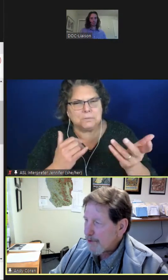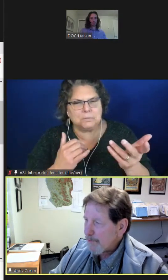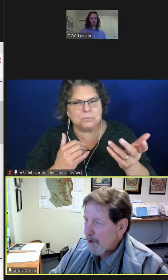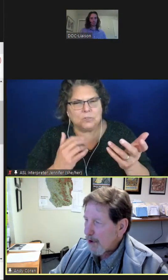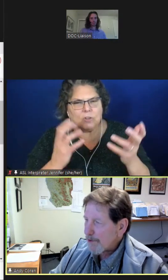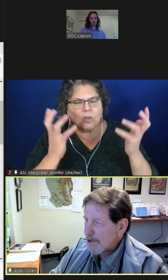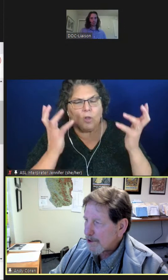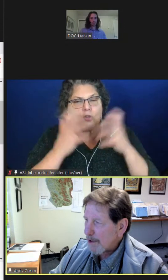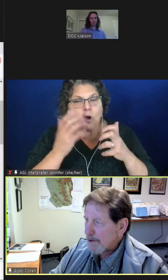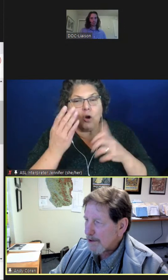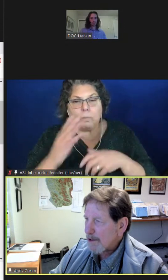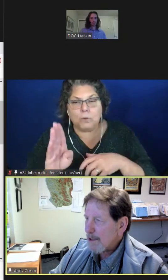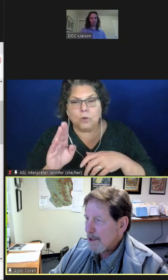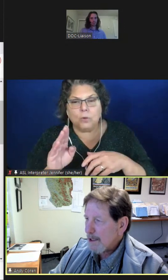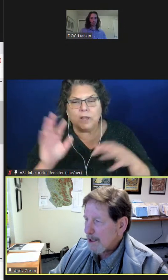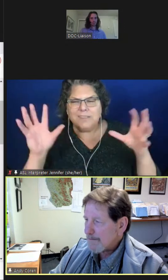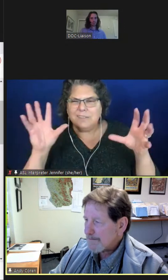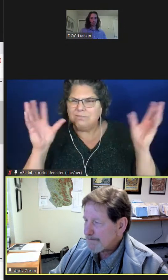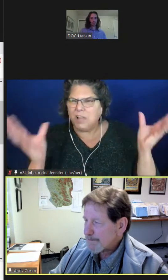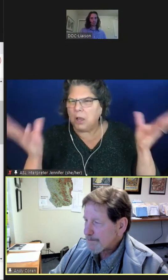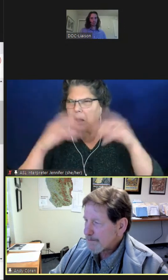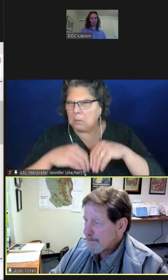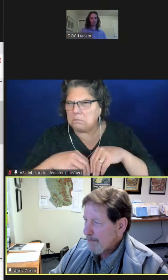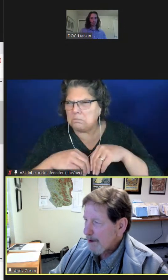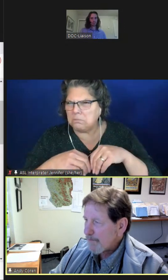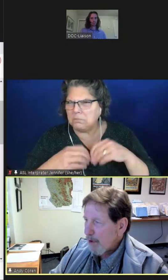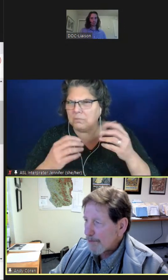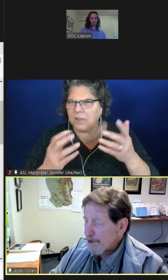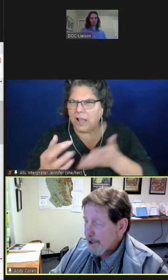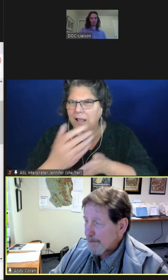composite view of all these other